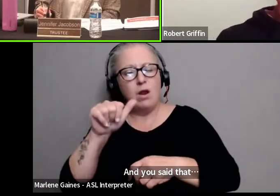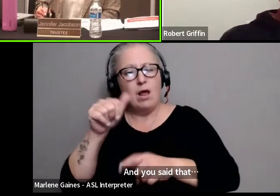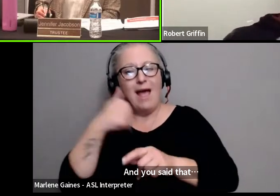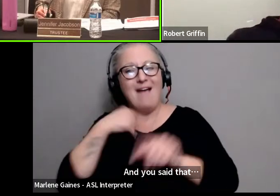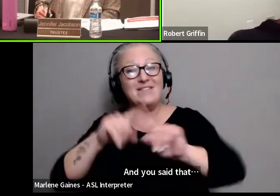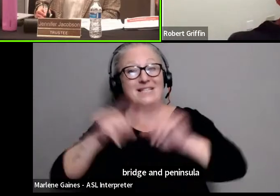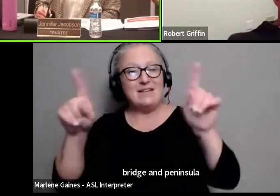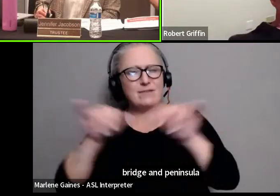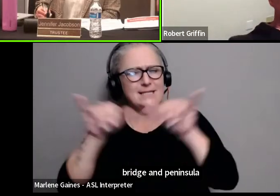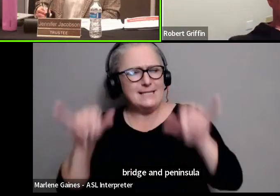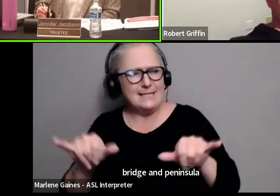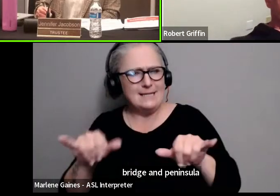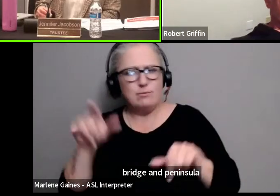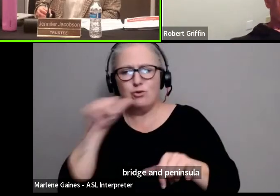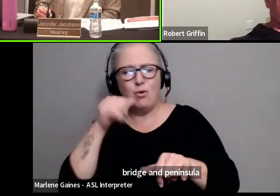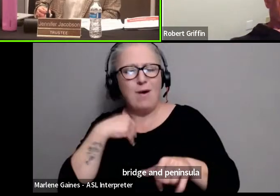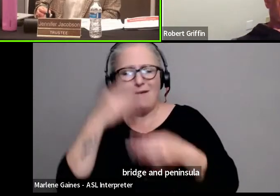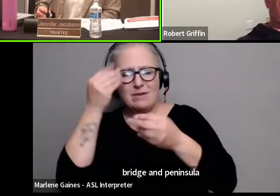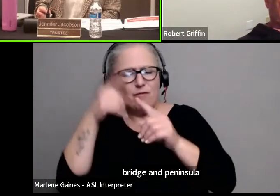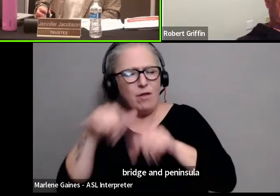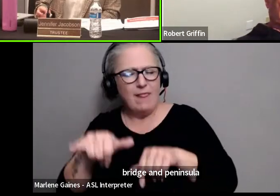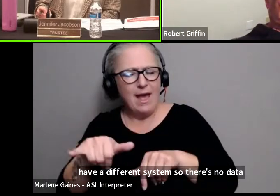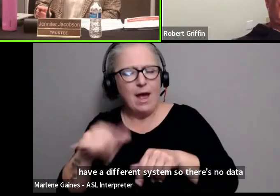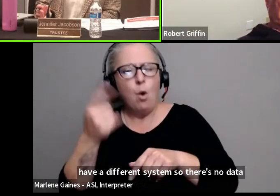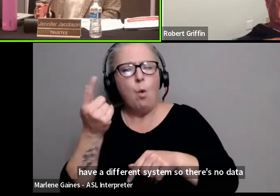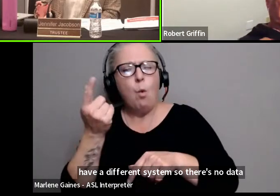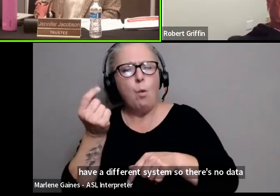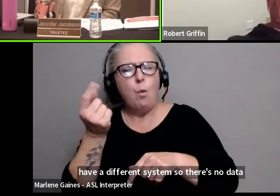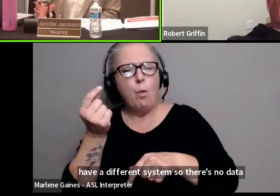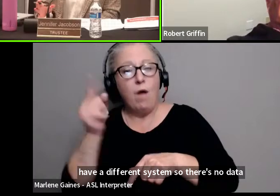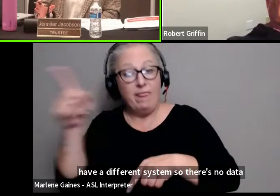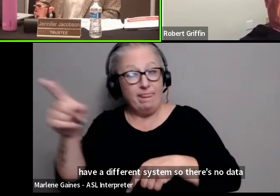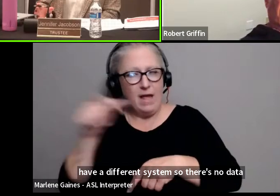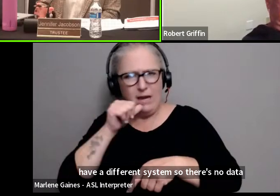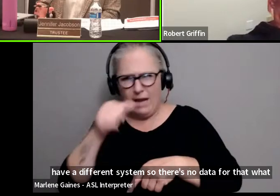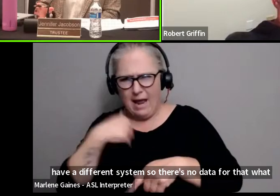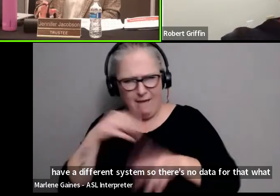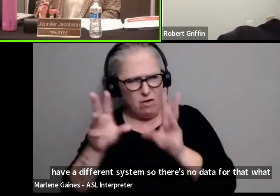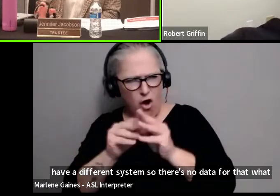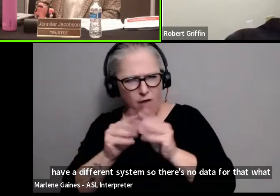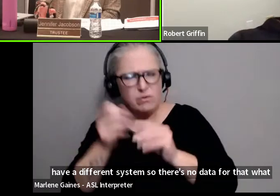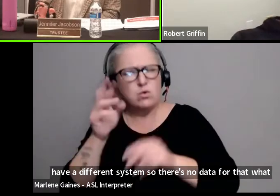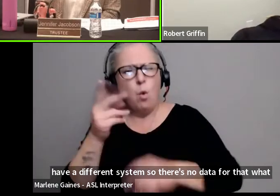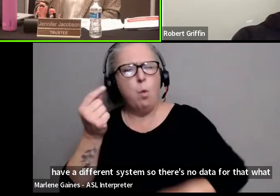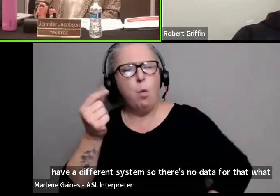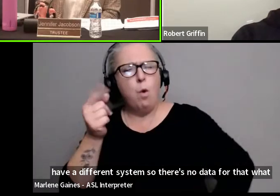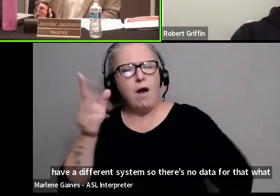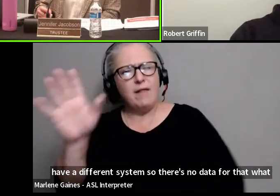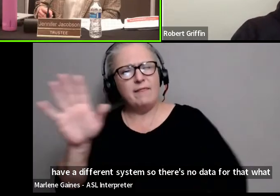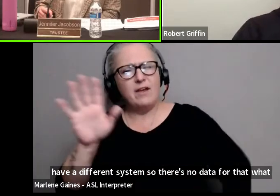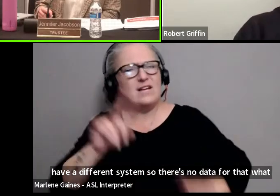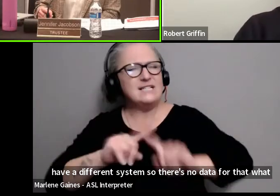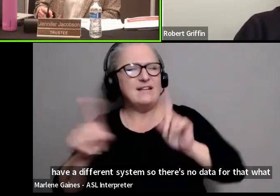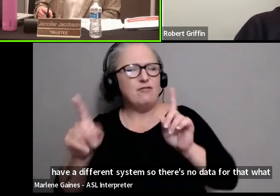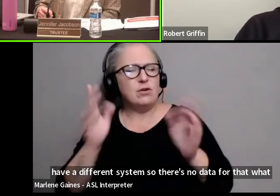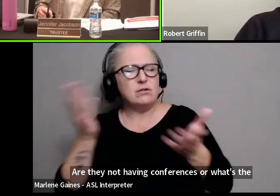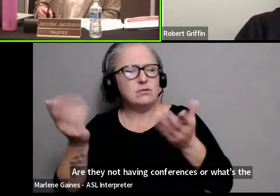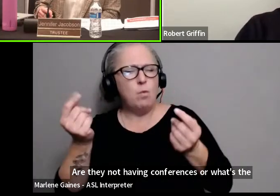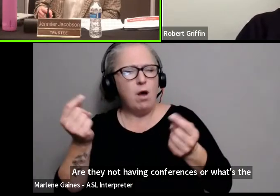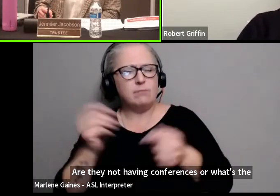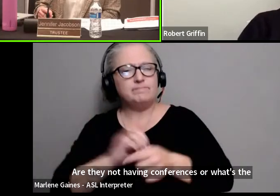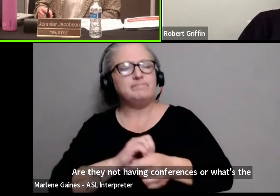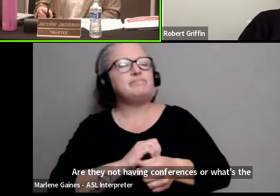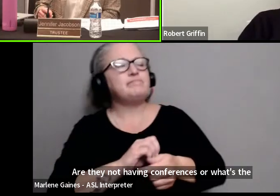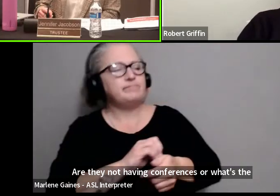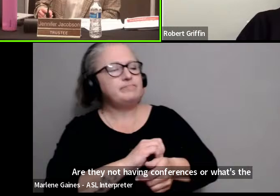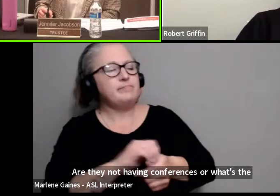different system, so there's no data for that. What are they not having conferences, or what's the difference there? Yeah,